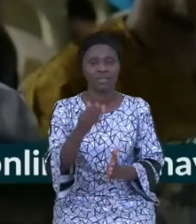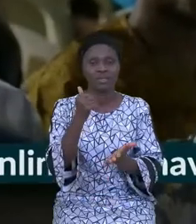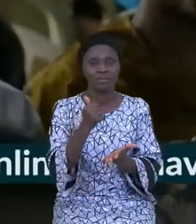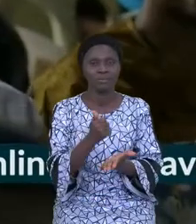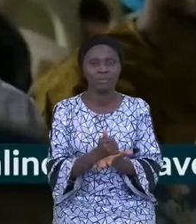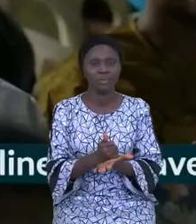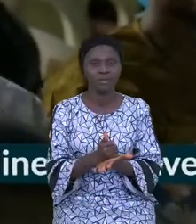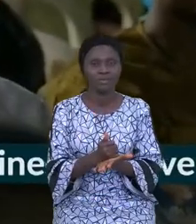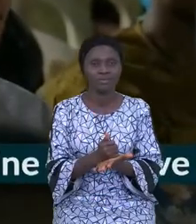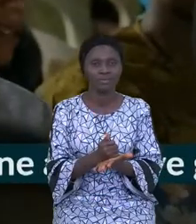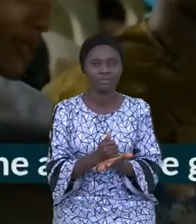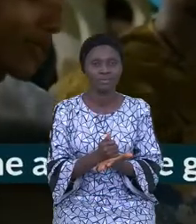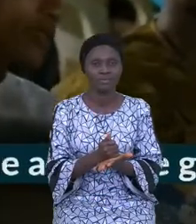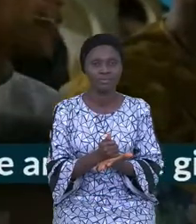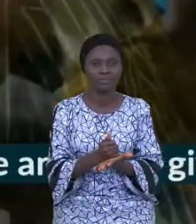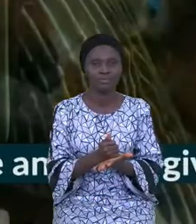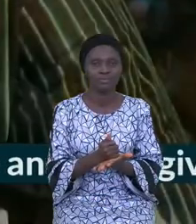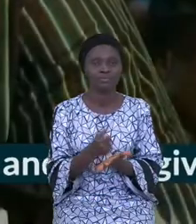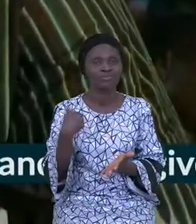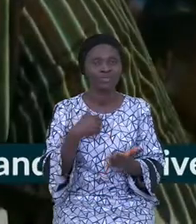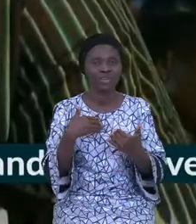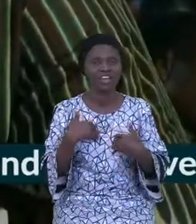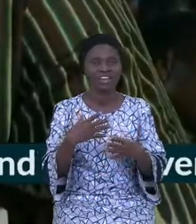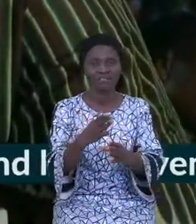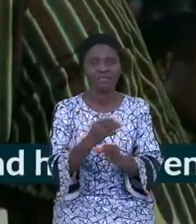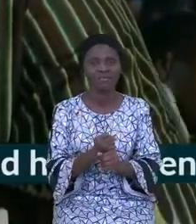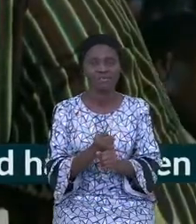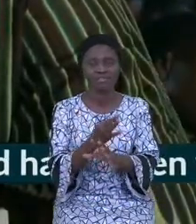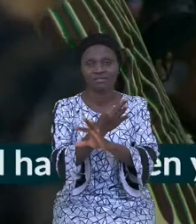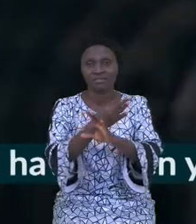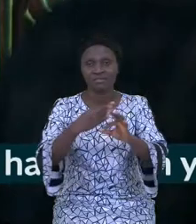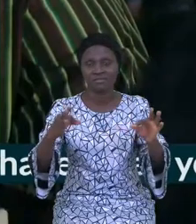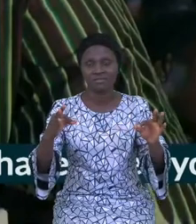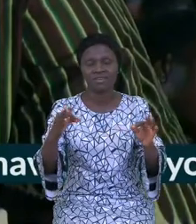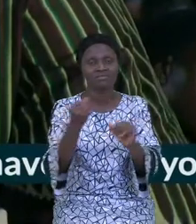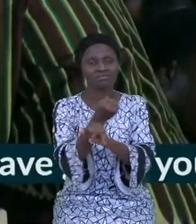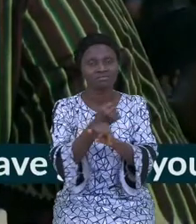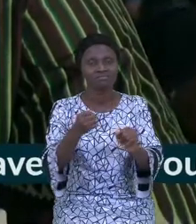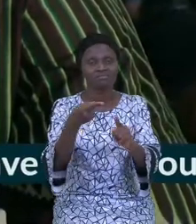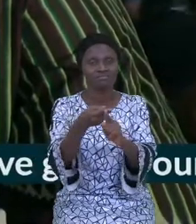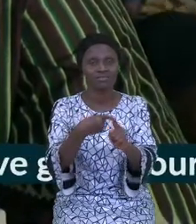Amen. We have gotten the free salvation from Christ.